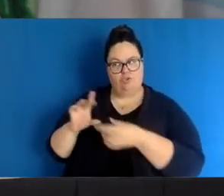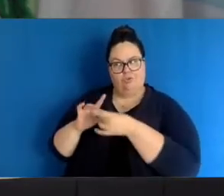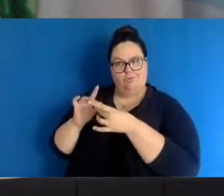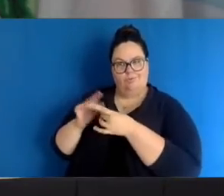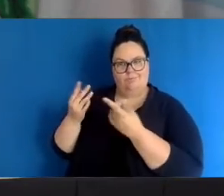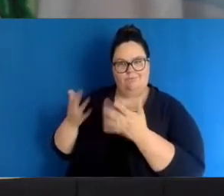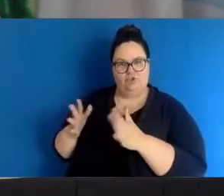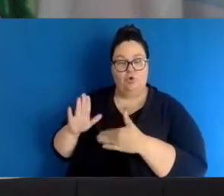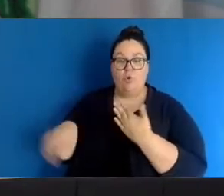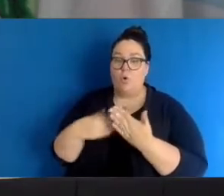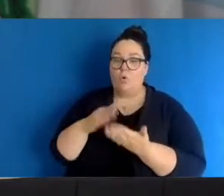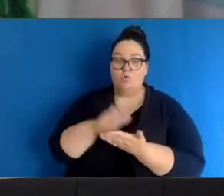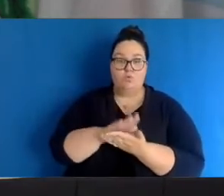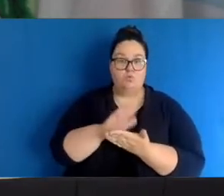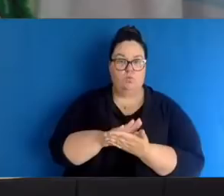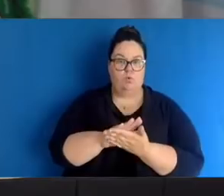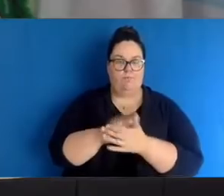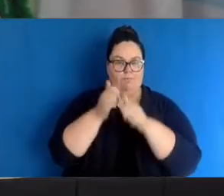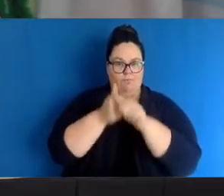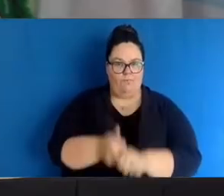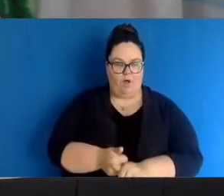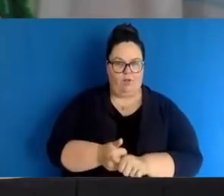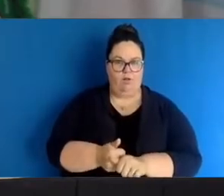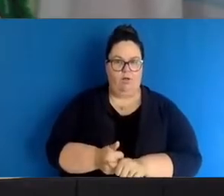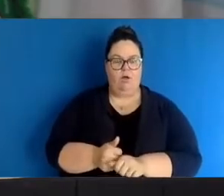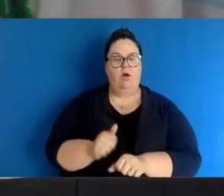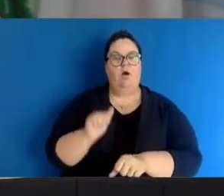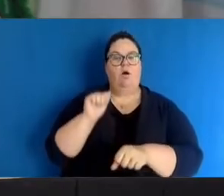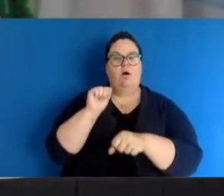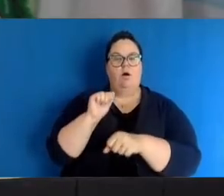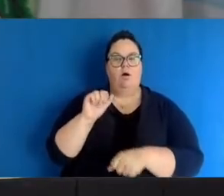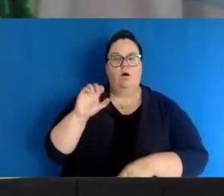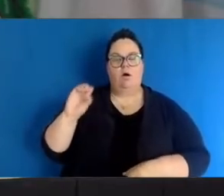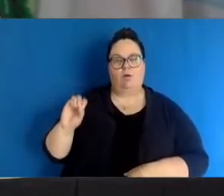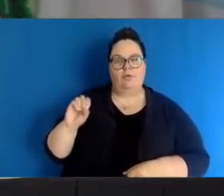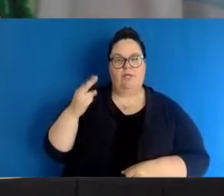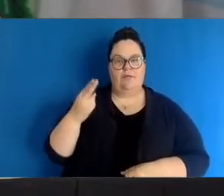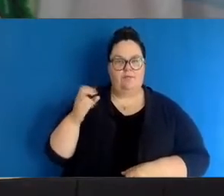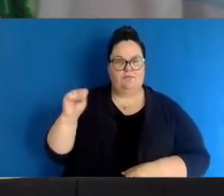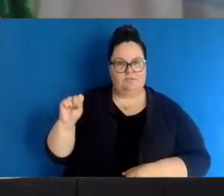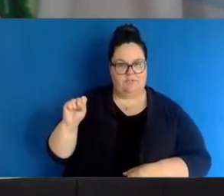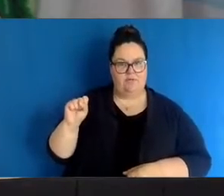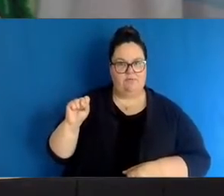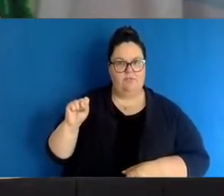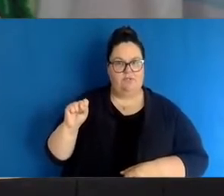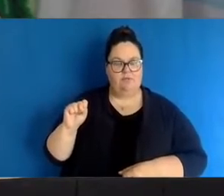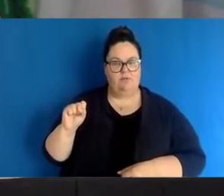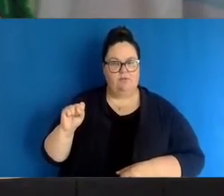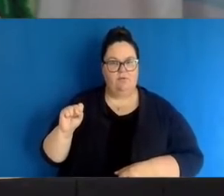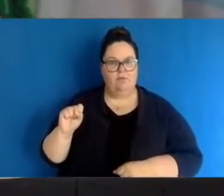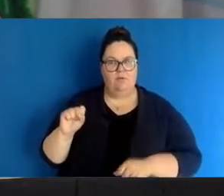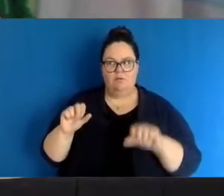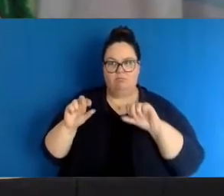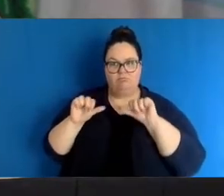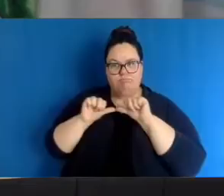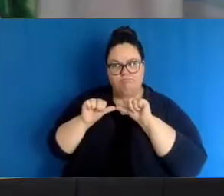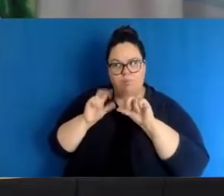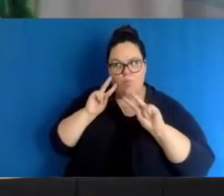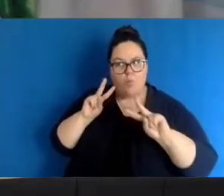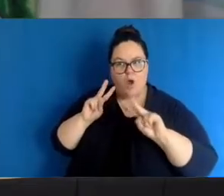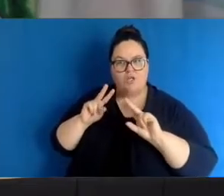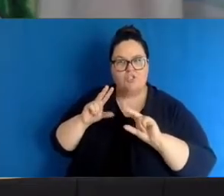all schools adhere to the provincial occupational health and safety regulations. They are continuously monitoring their